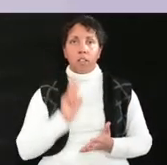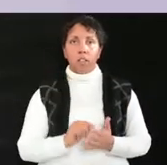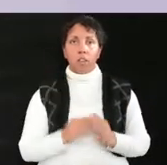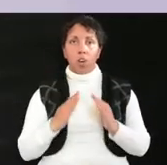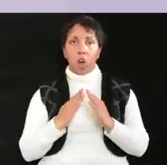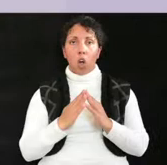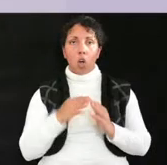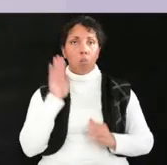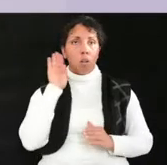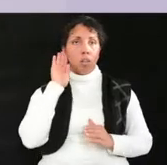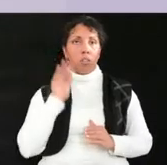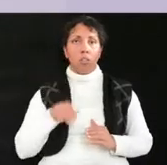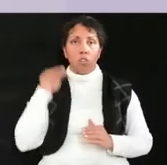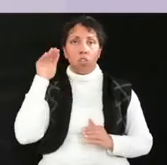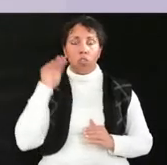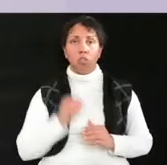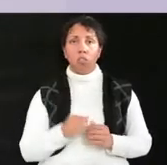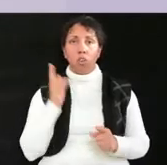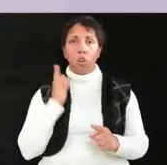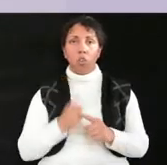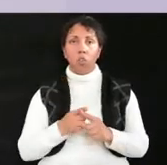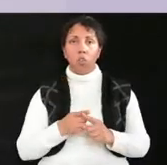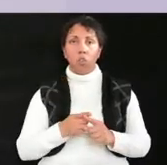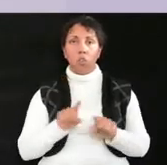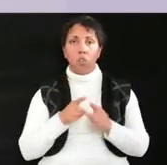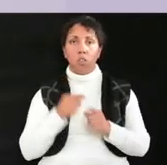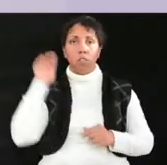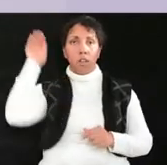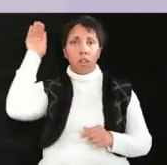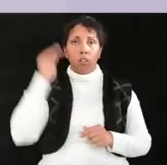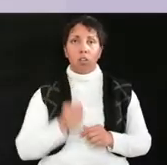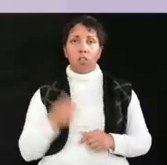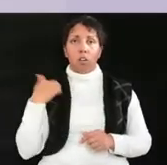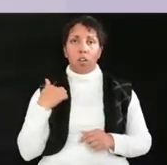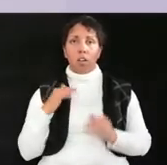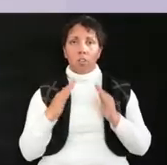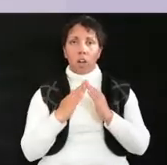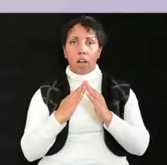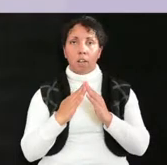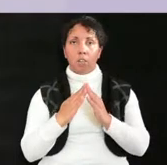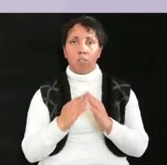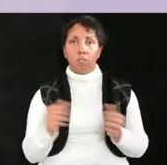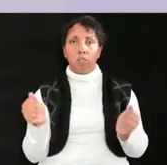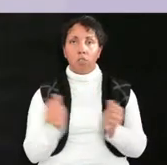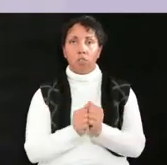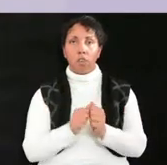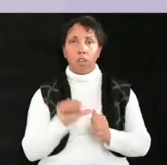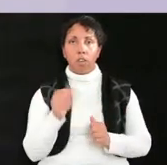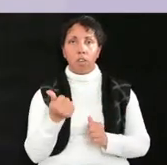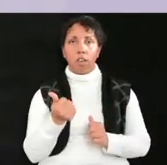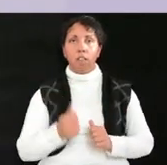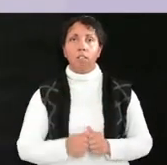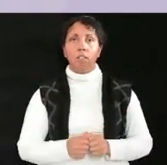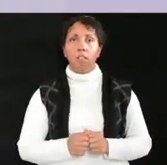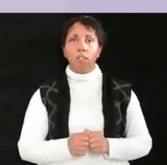you. I might also talk to the people who look after you. Then I would try to agree with you what I need to do next